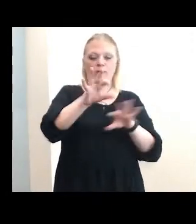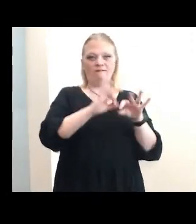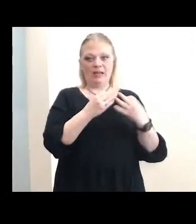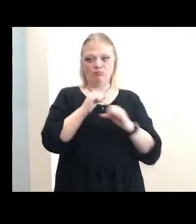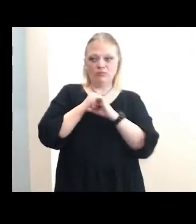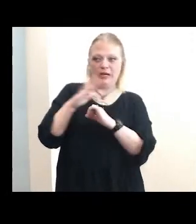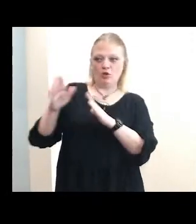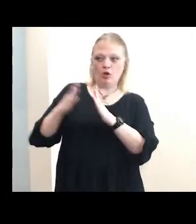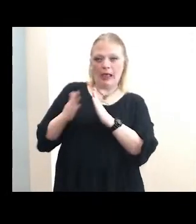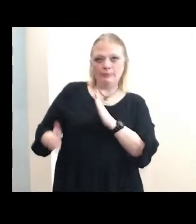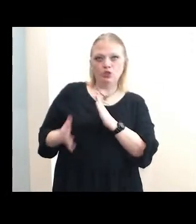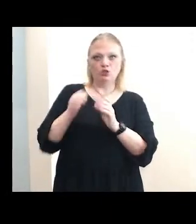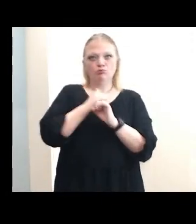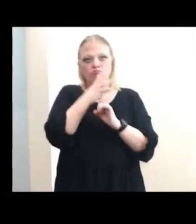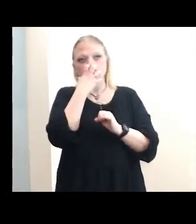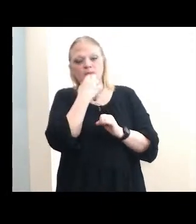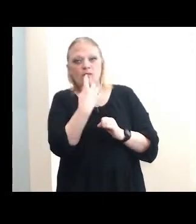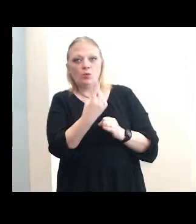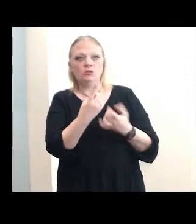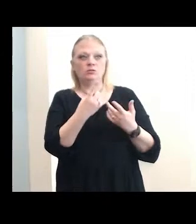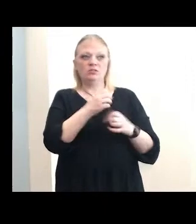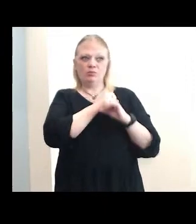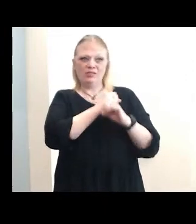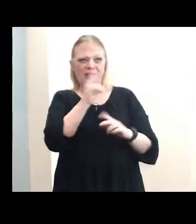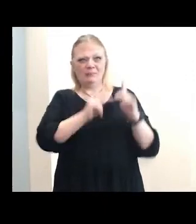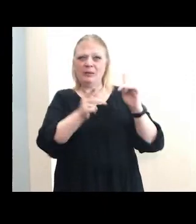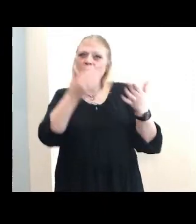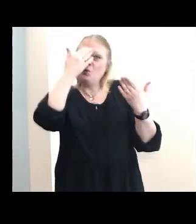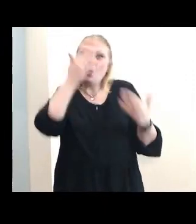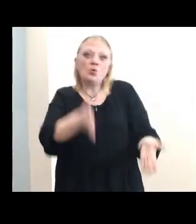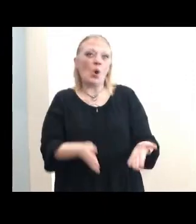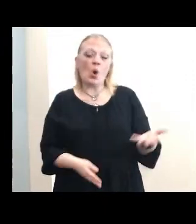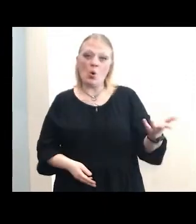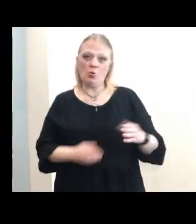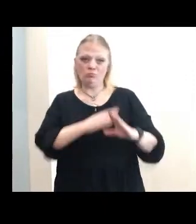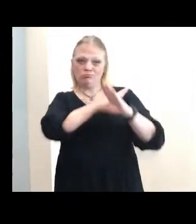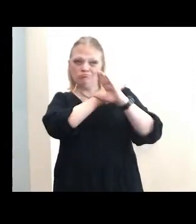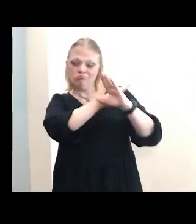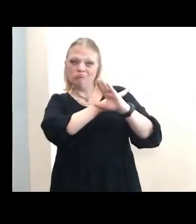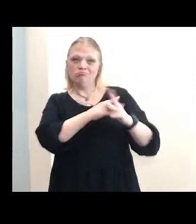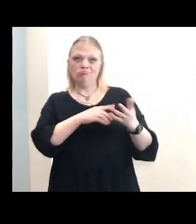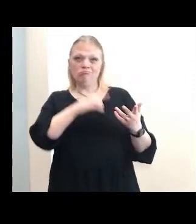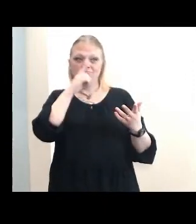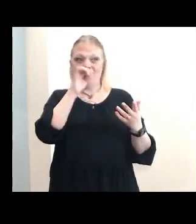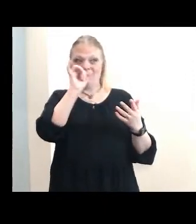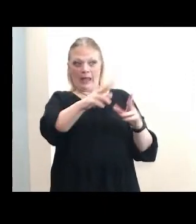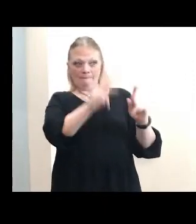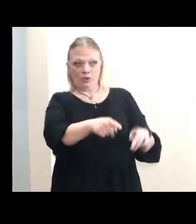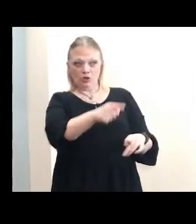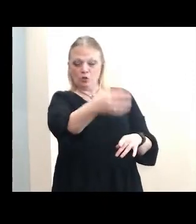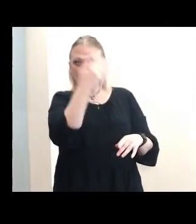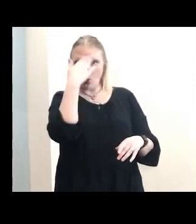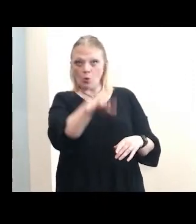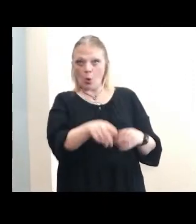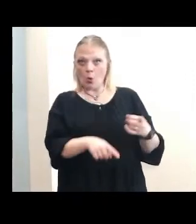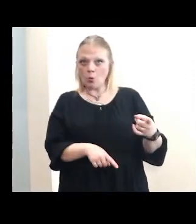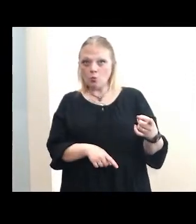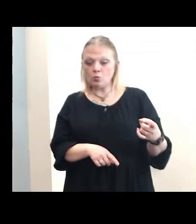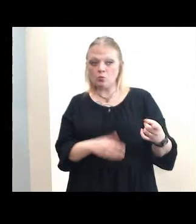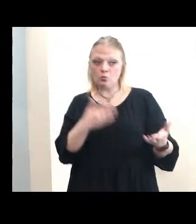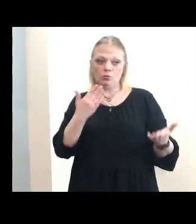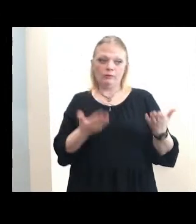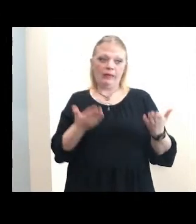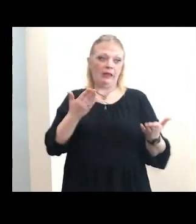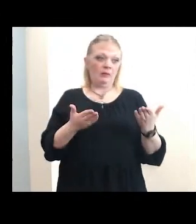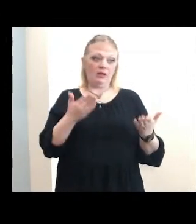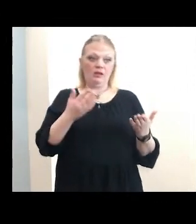your neighbors, protect your loved ones, and protect people you don't even know. Because that person you don't know may